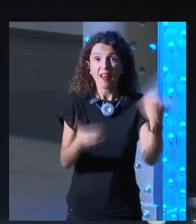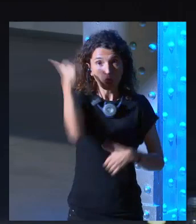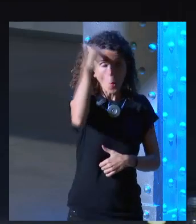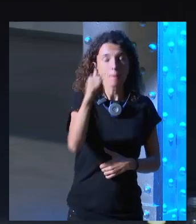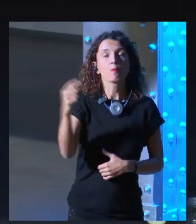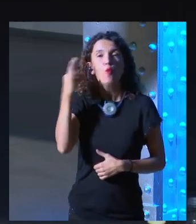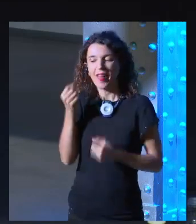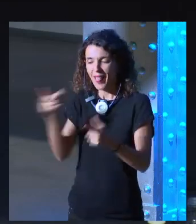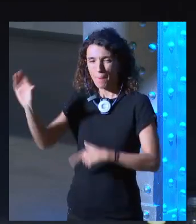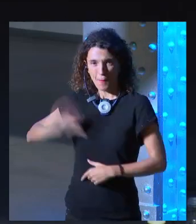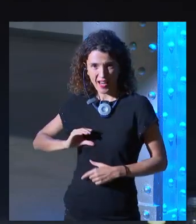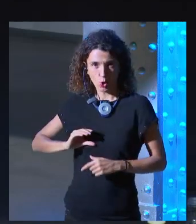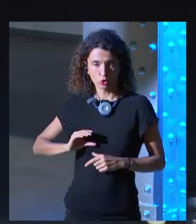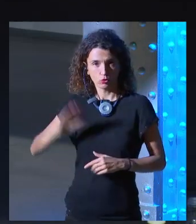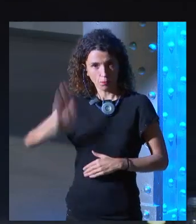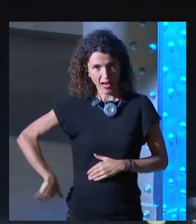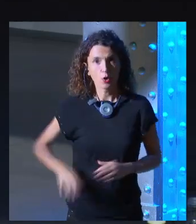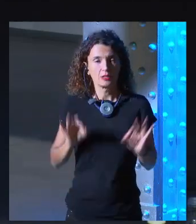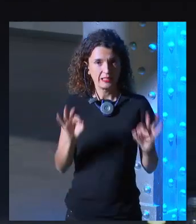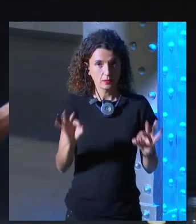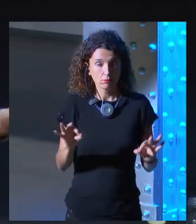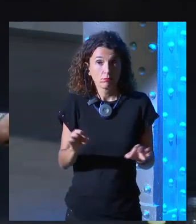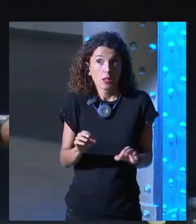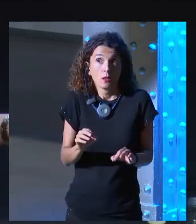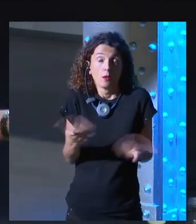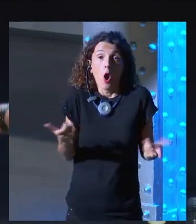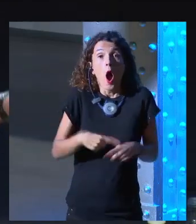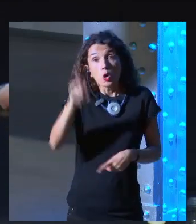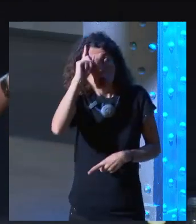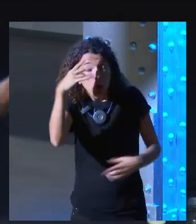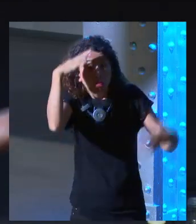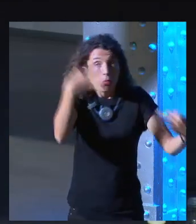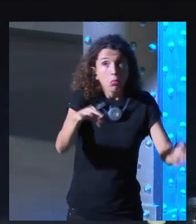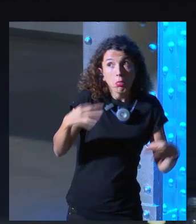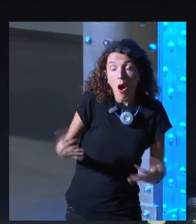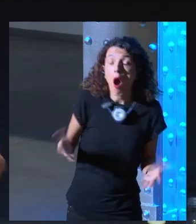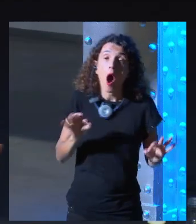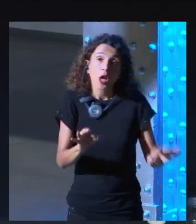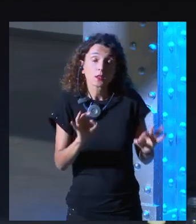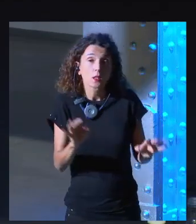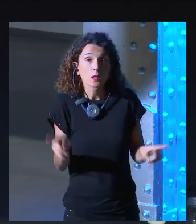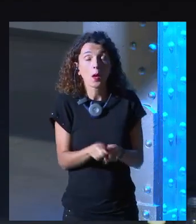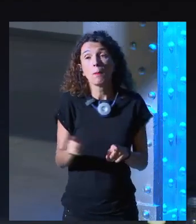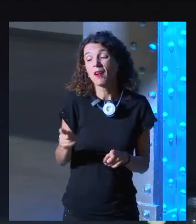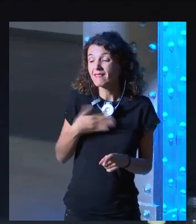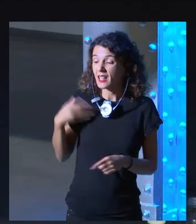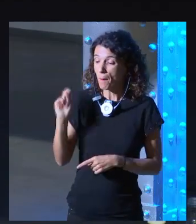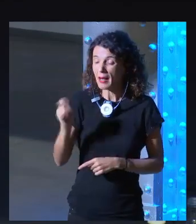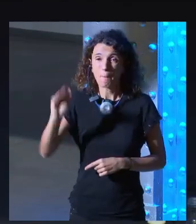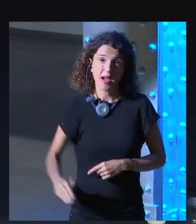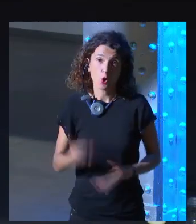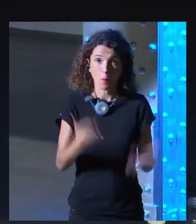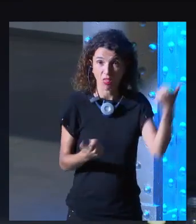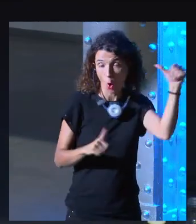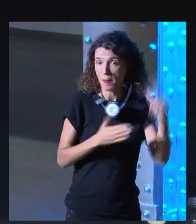didn't notice. We're really sorry. We're good. We didn't mean to be paying you much less than we're paying ourselves. And